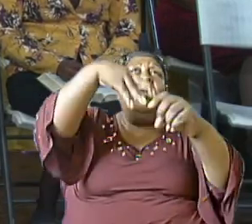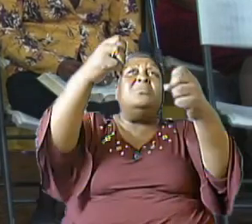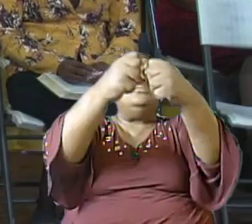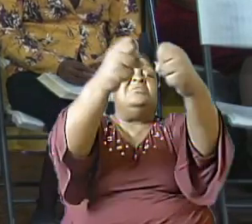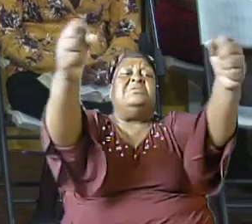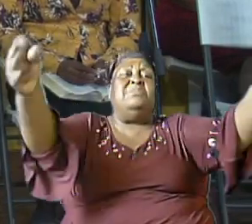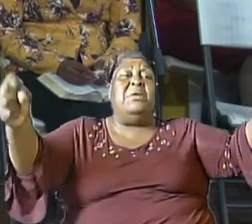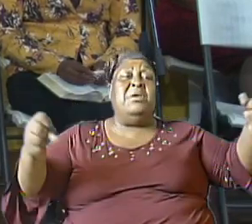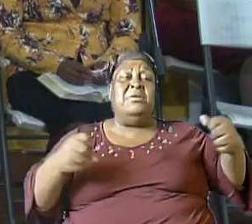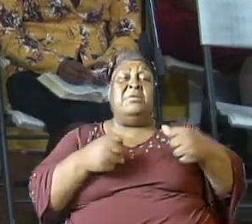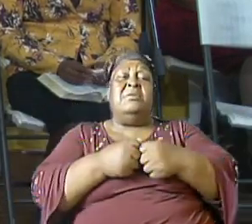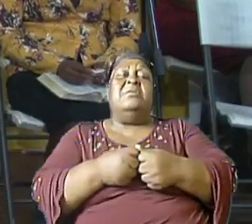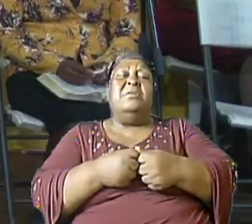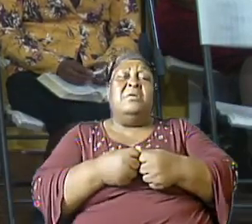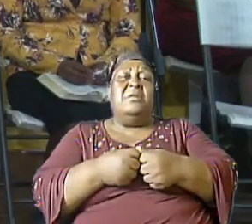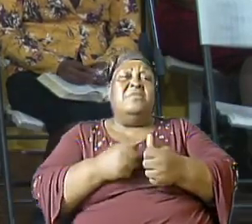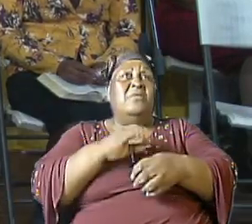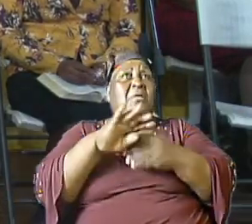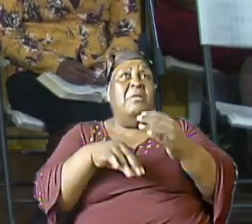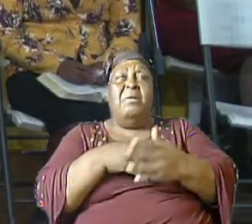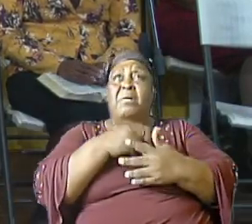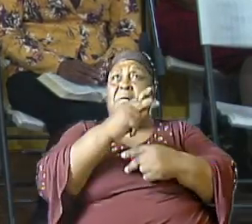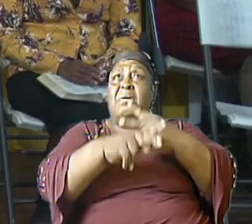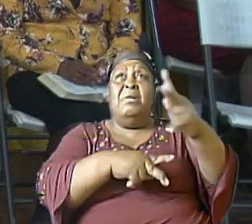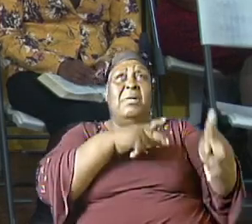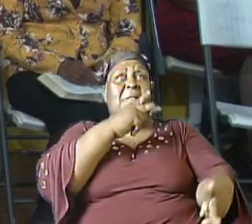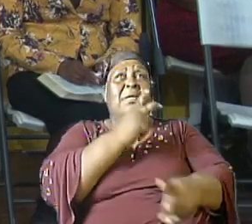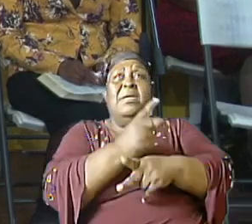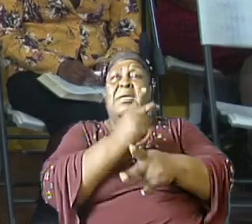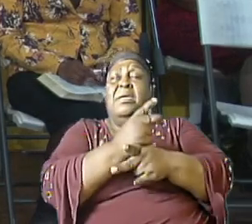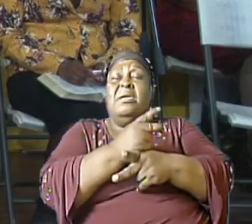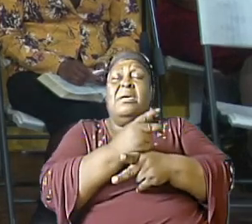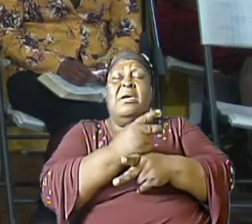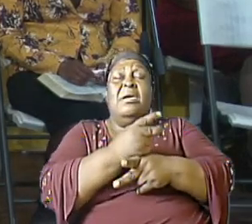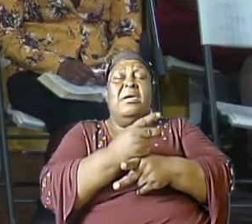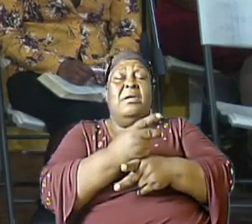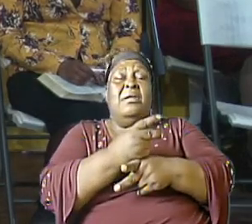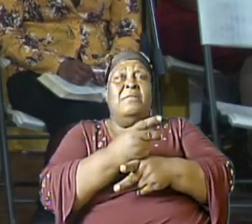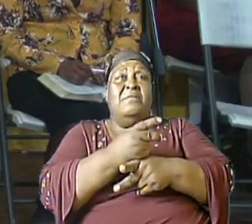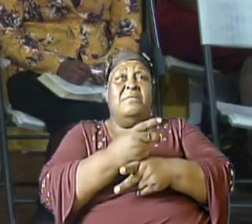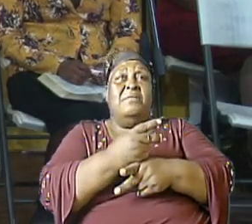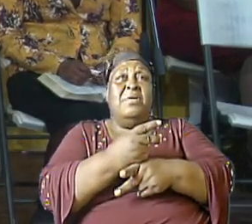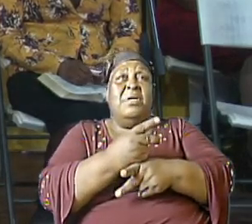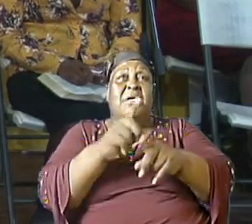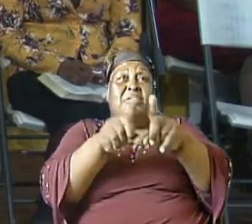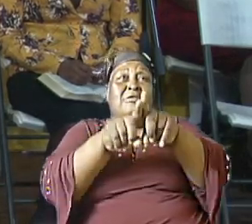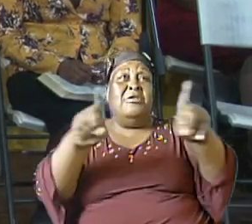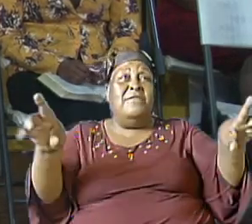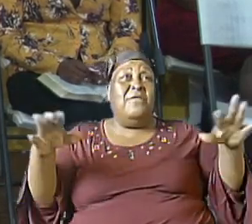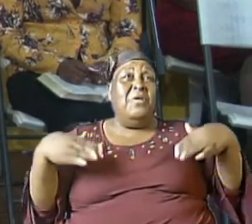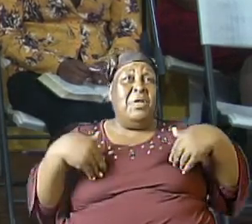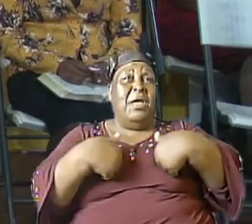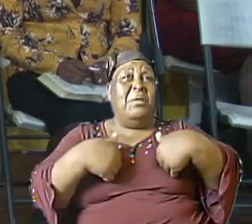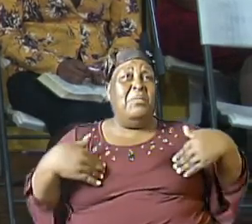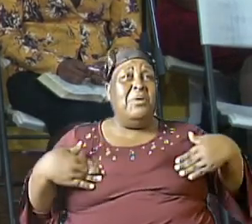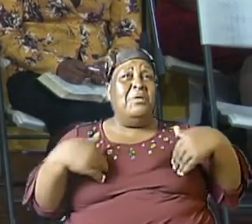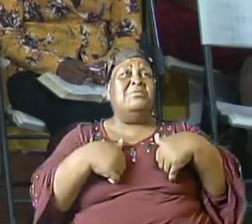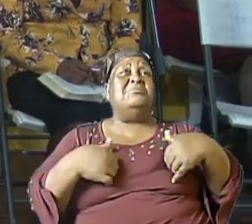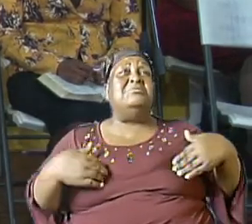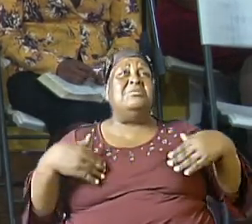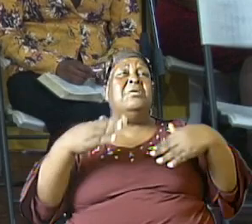all kind of alien. They are looking for other forms of intelligent life. They are